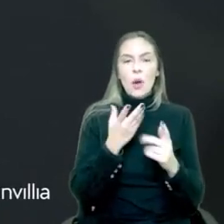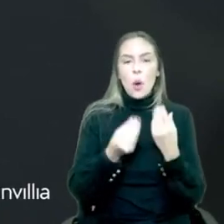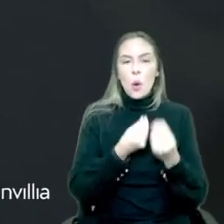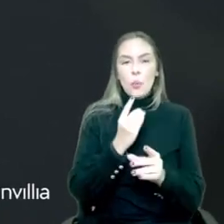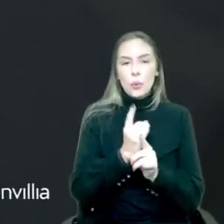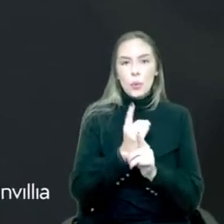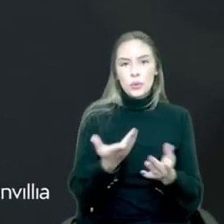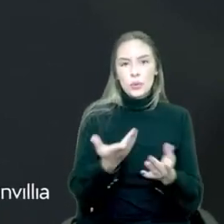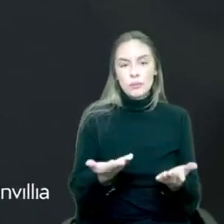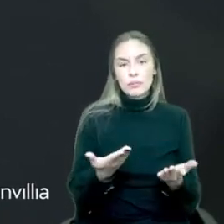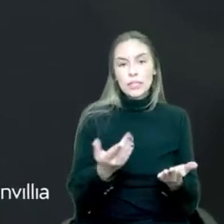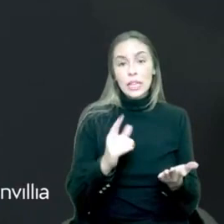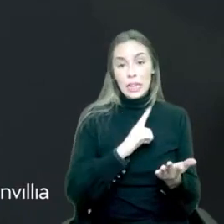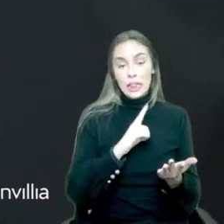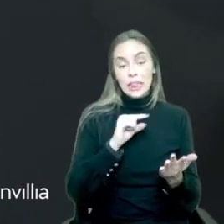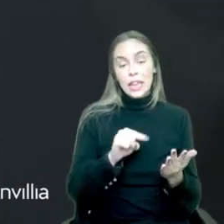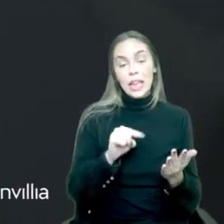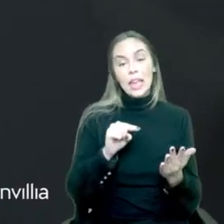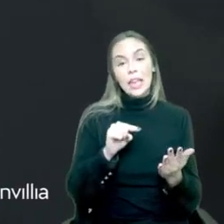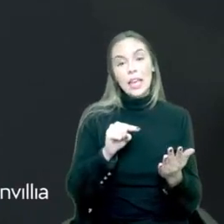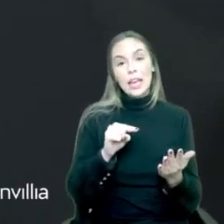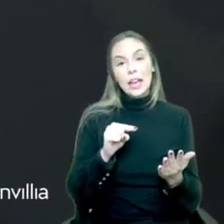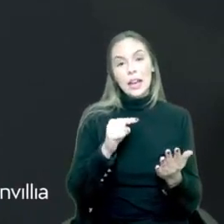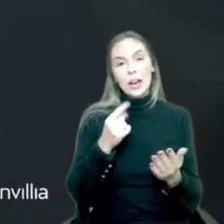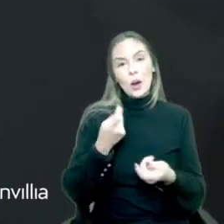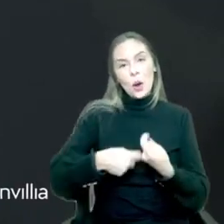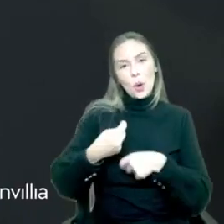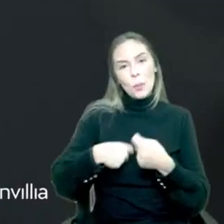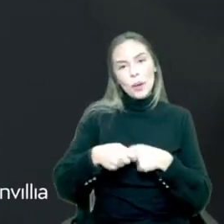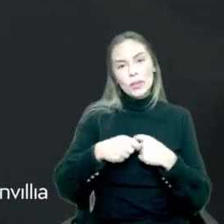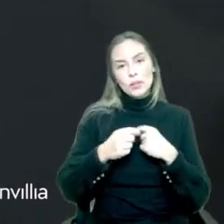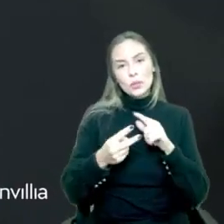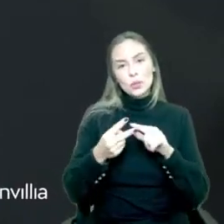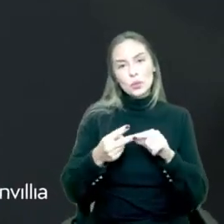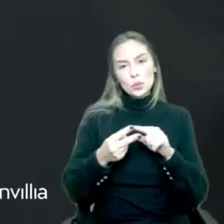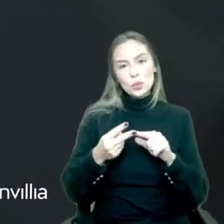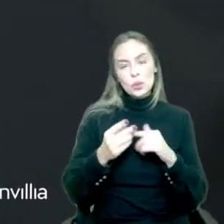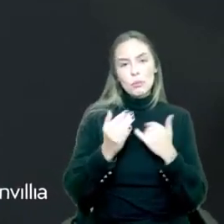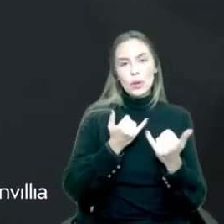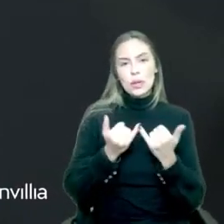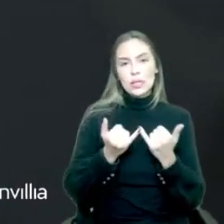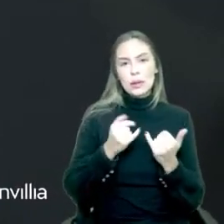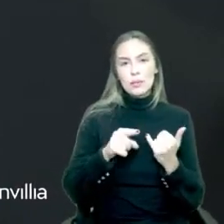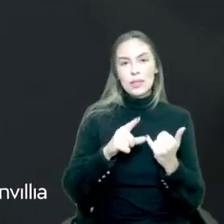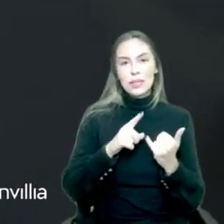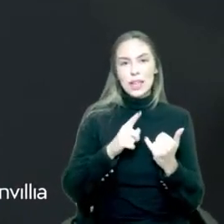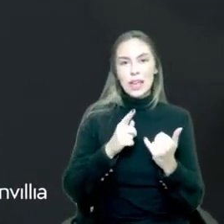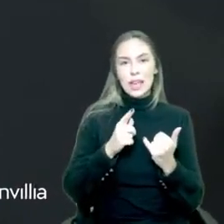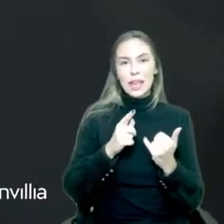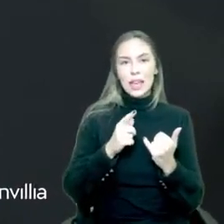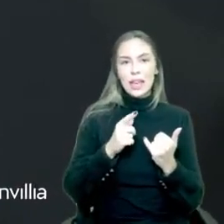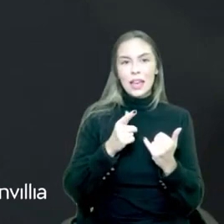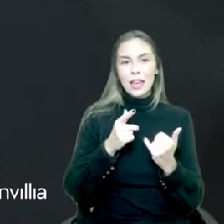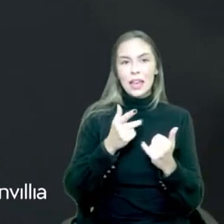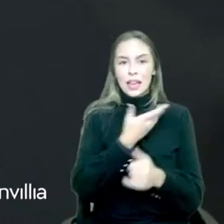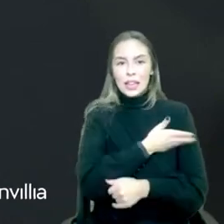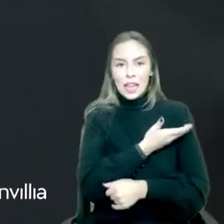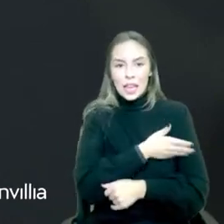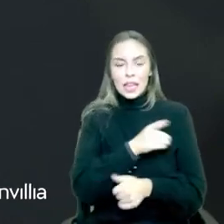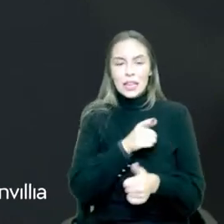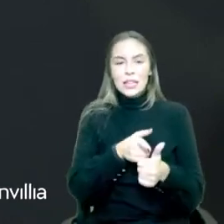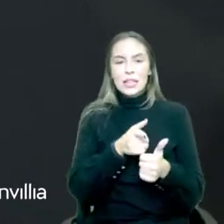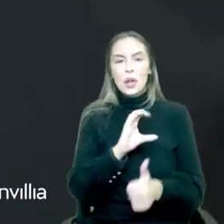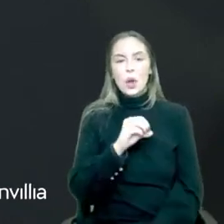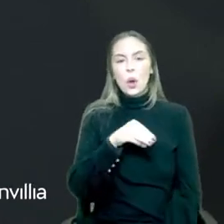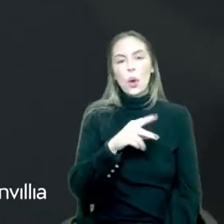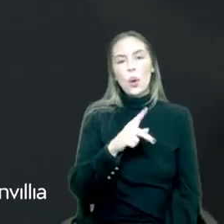going forward to commercial applications, for example, there is a lot of things that when we talk about training, compliance, and so on, there is a lot of